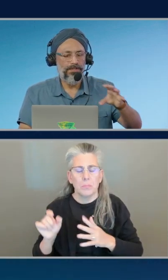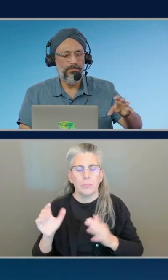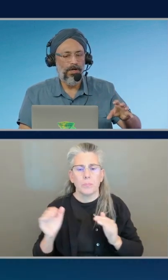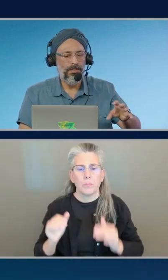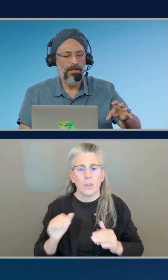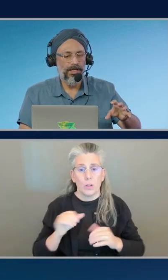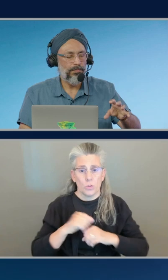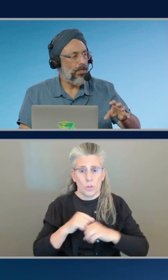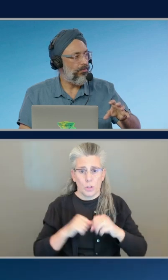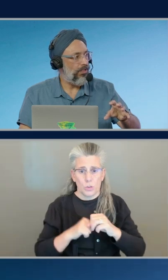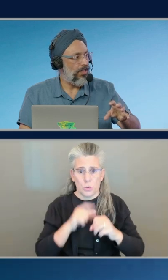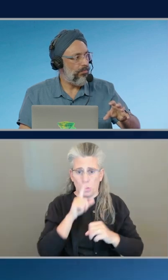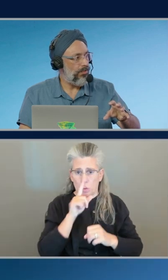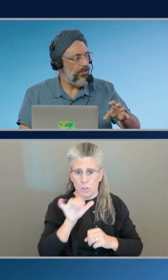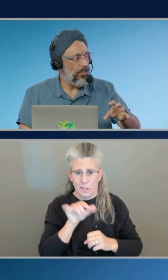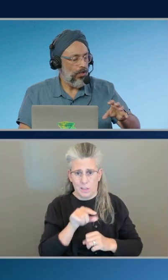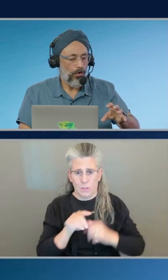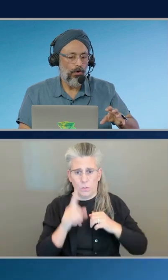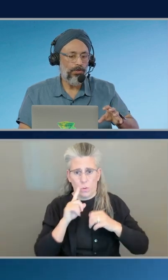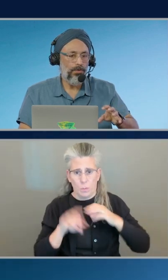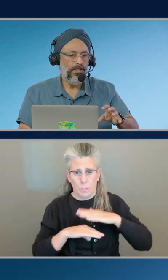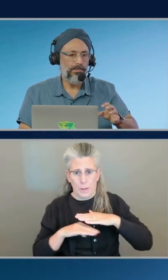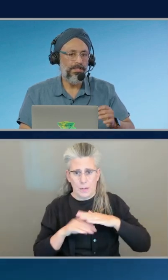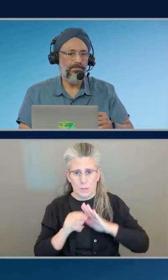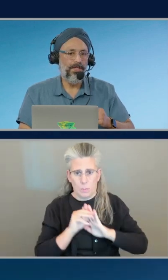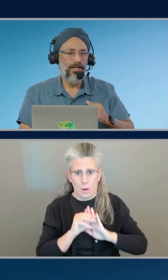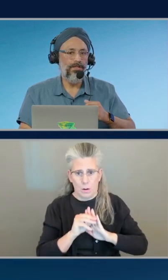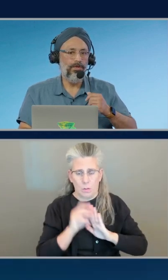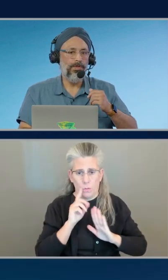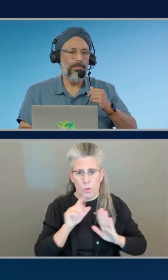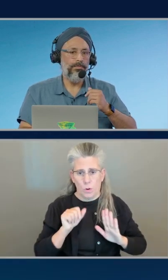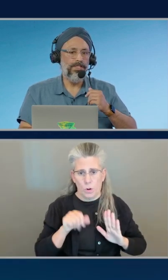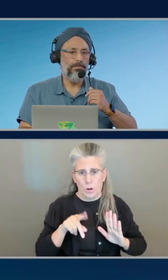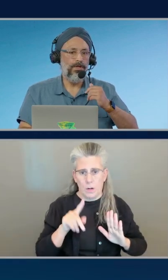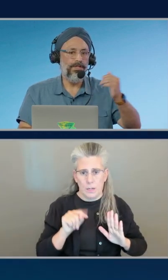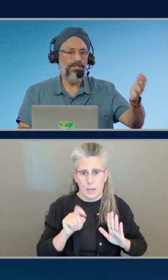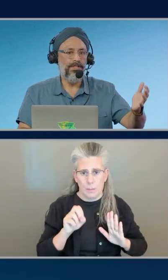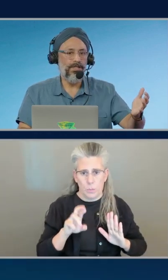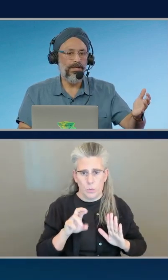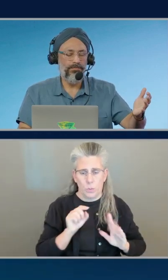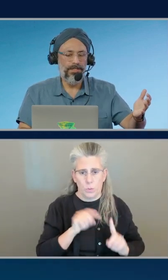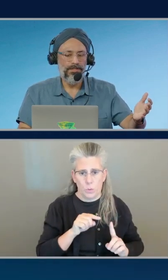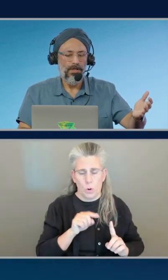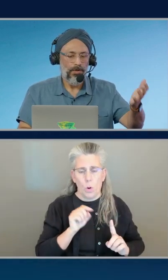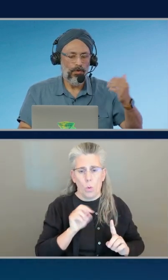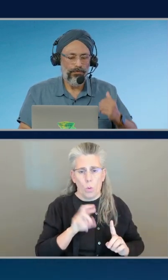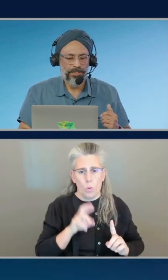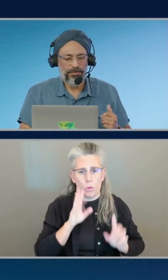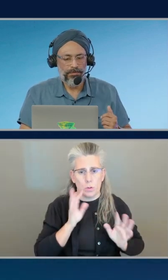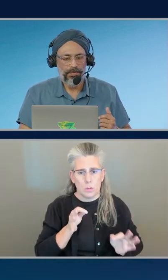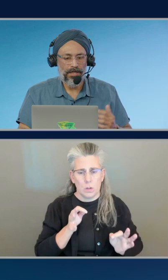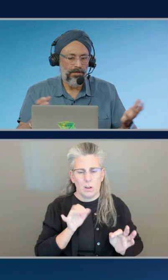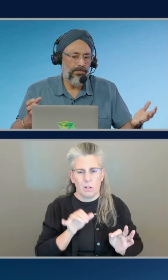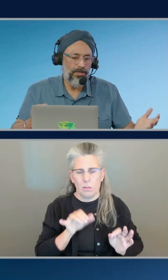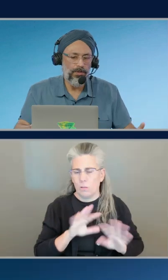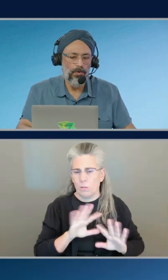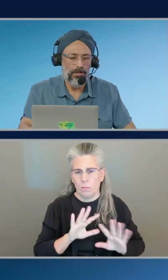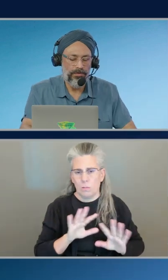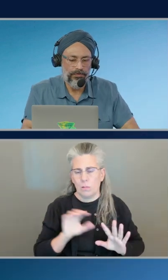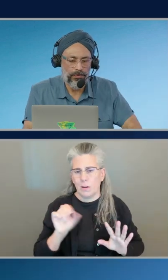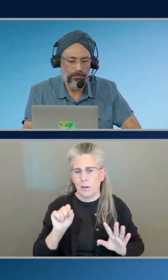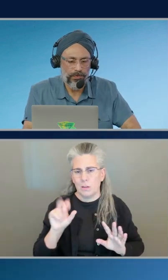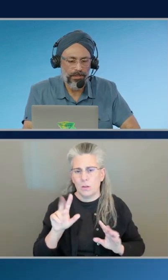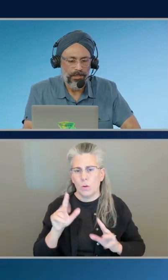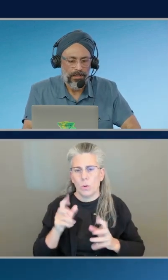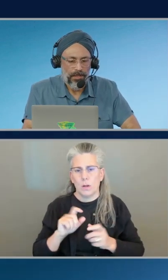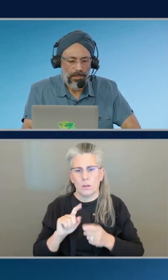the base model as part of that adapter, or you can specify, hey, you know what, my base model is in Hugging Face. Go fetch it from there, and we'll do all